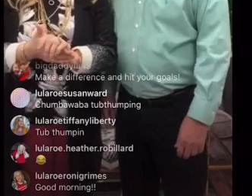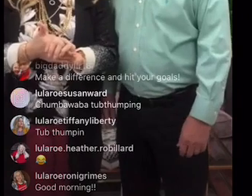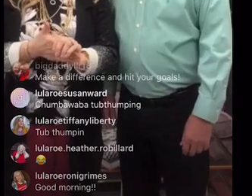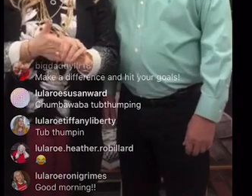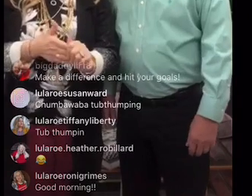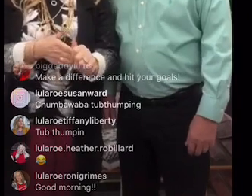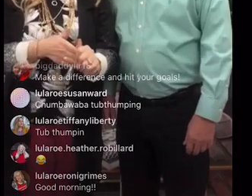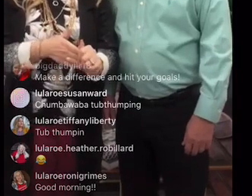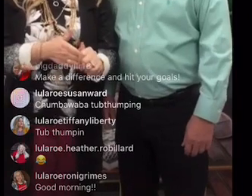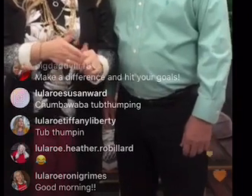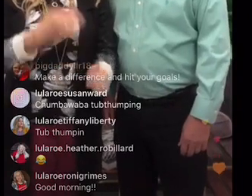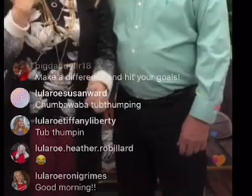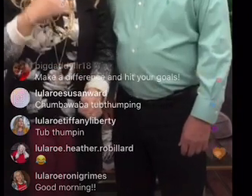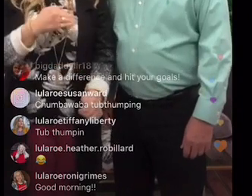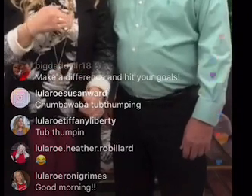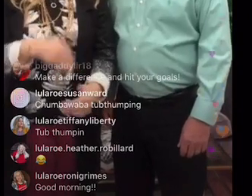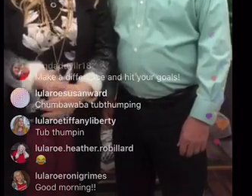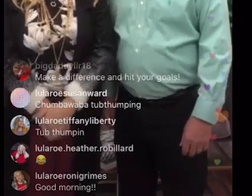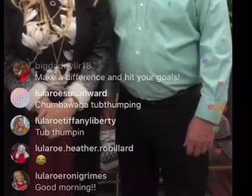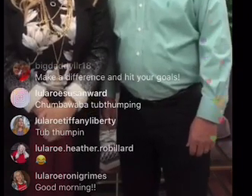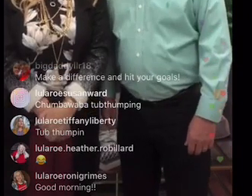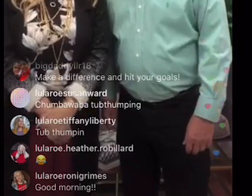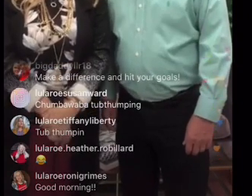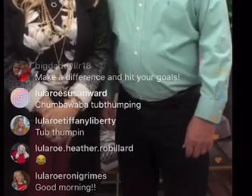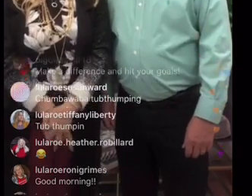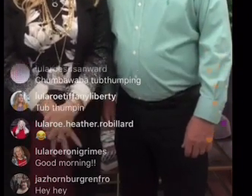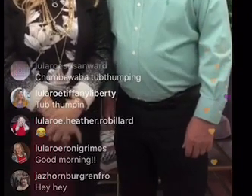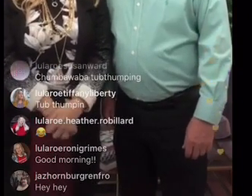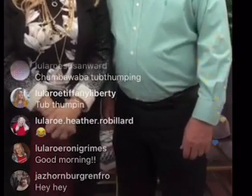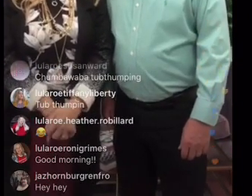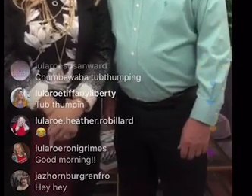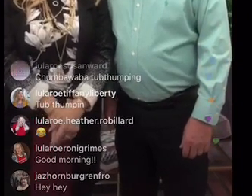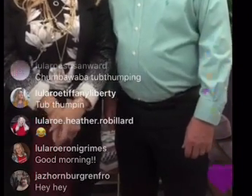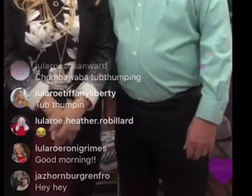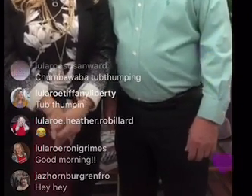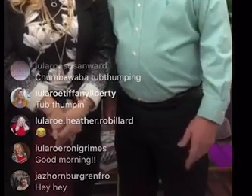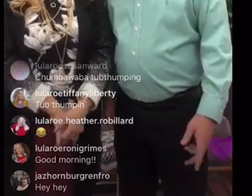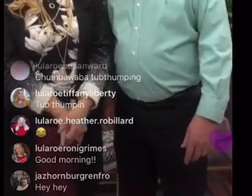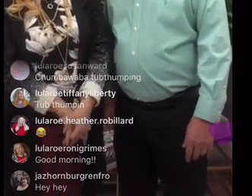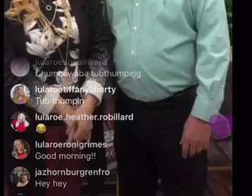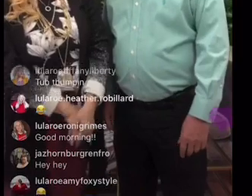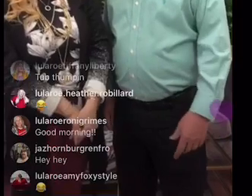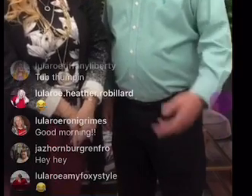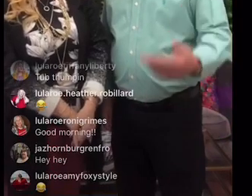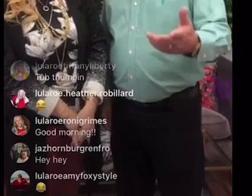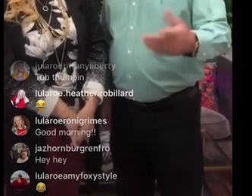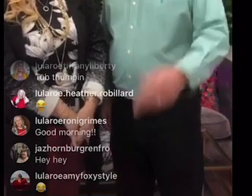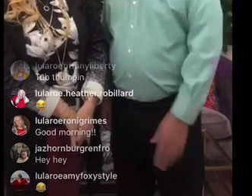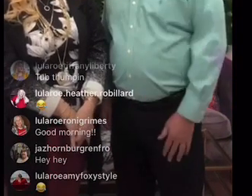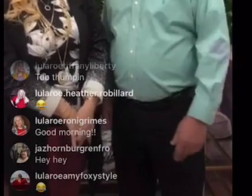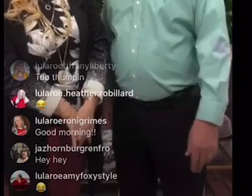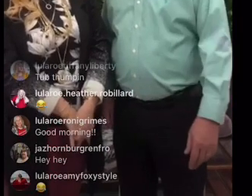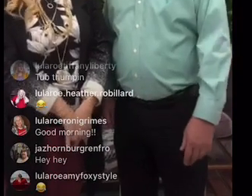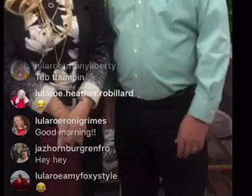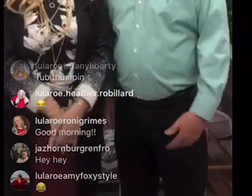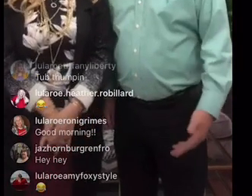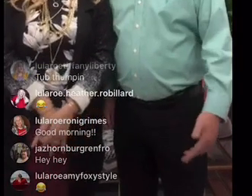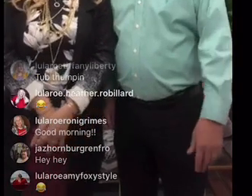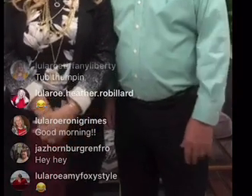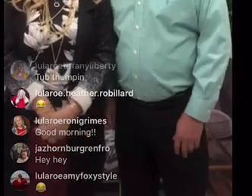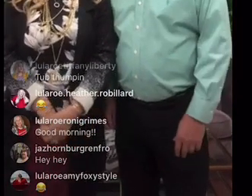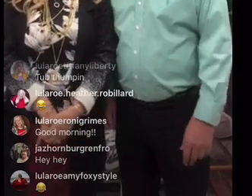patronizing. You're getting demoted. Hold on. I mean, you can make fun of me in private. You're not allowed to make fun of me the